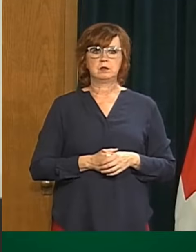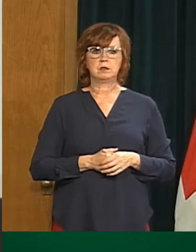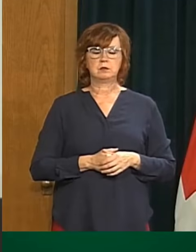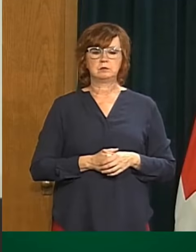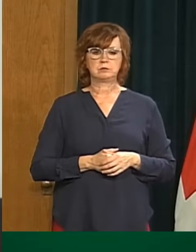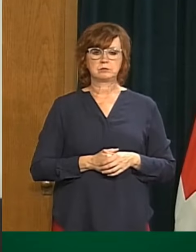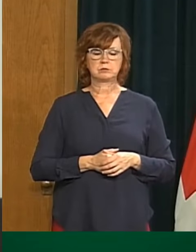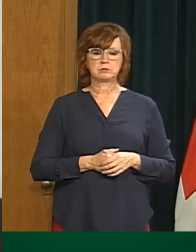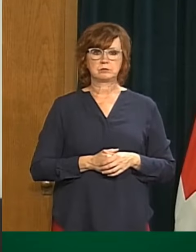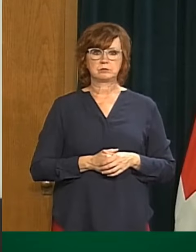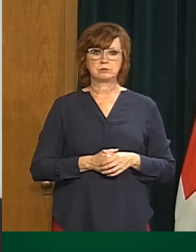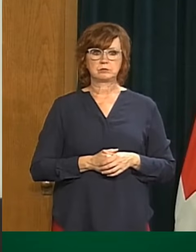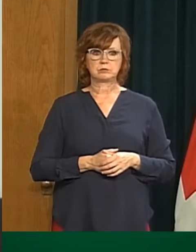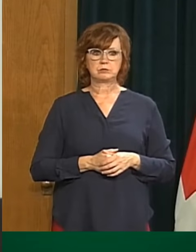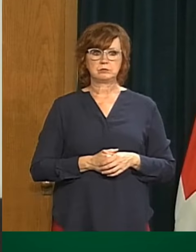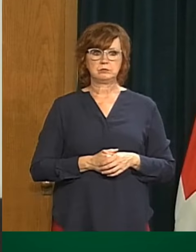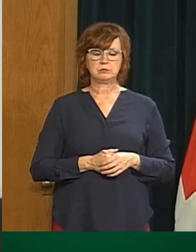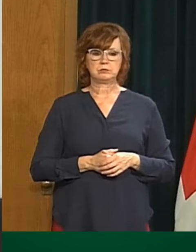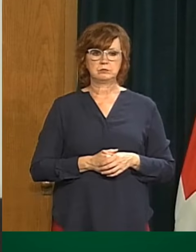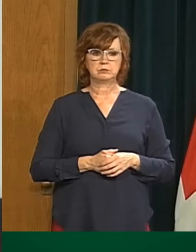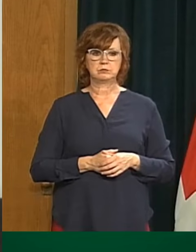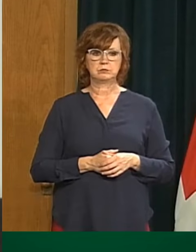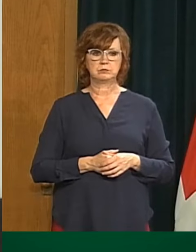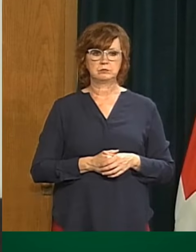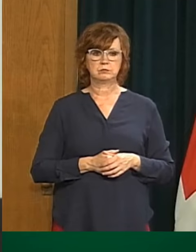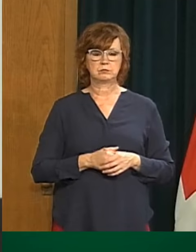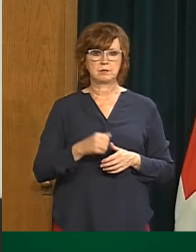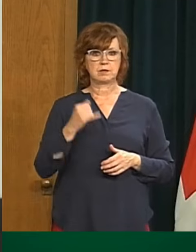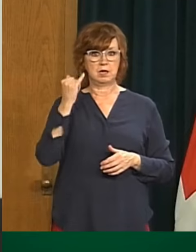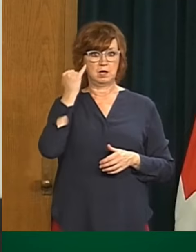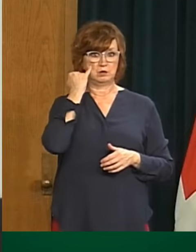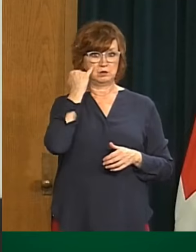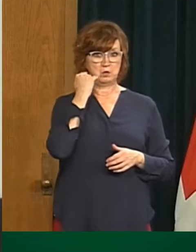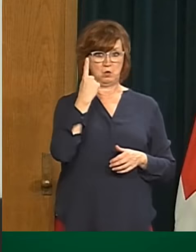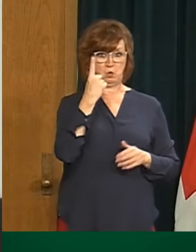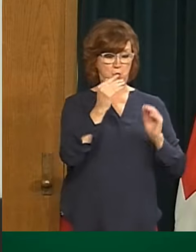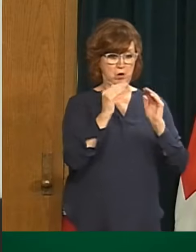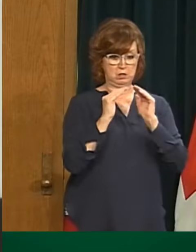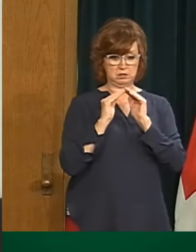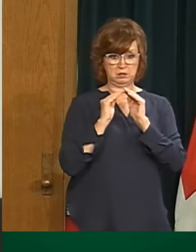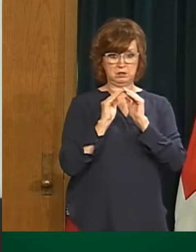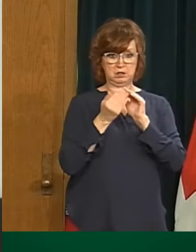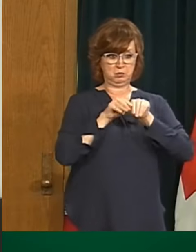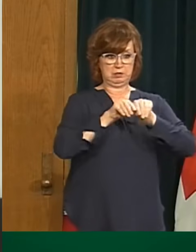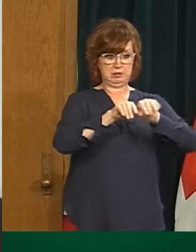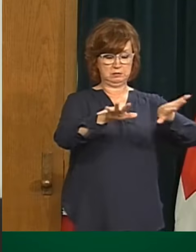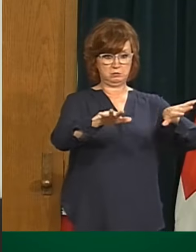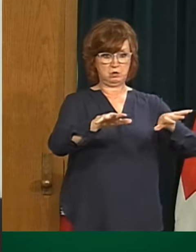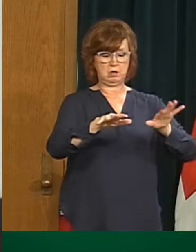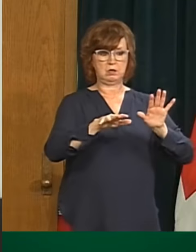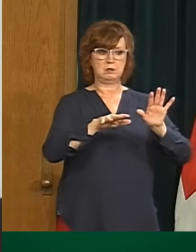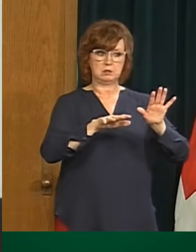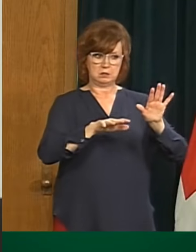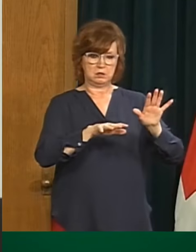in a certain setting, even that may have to be rolled back to just stay at home, go on solitary walks like it was before, till the community transmission has settled